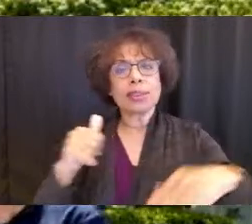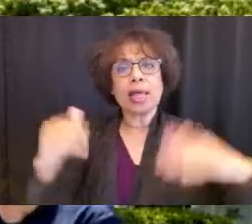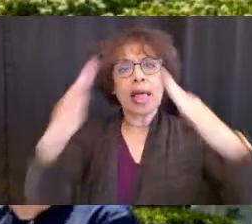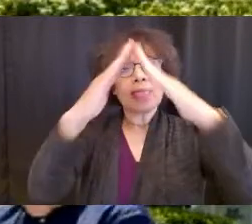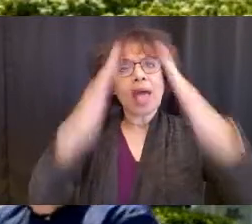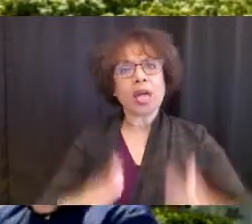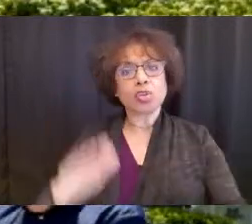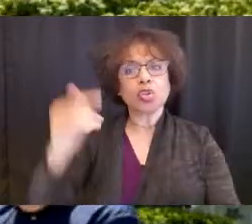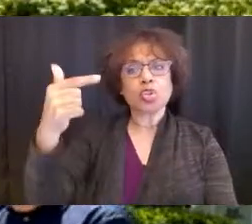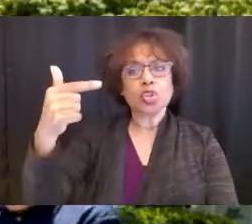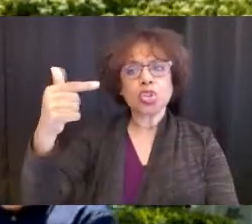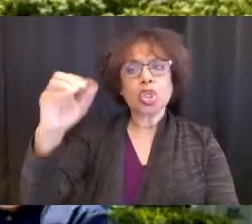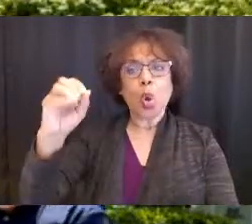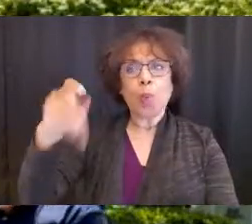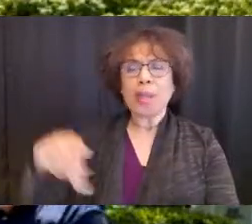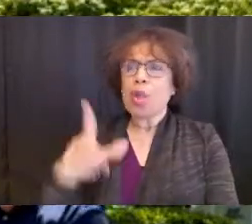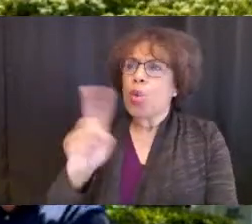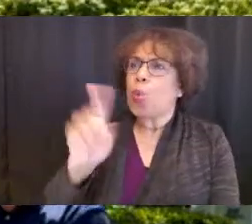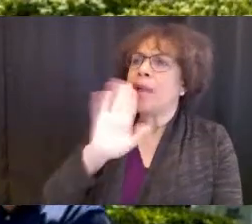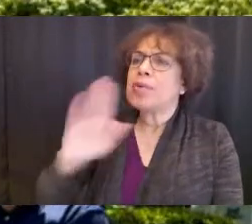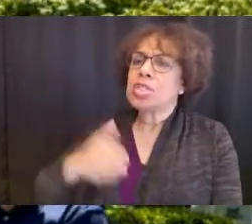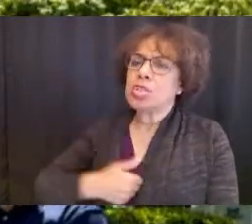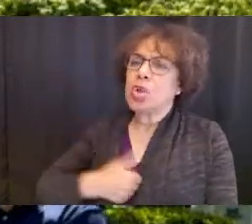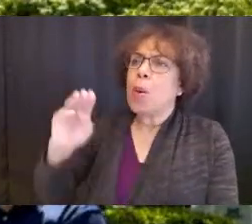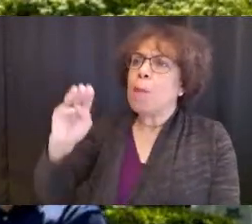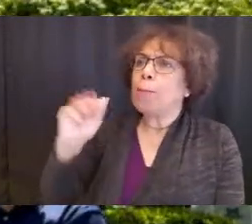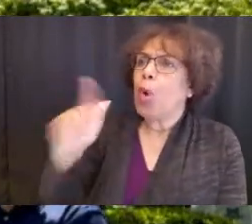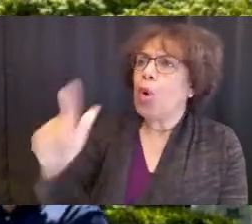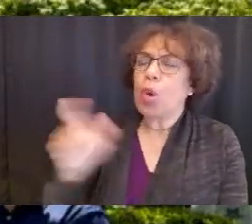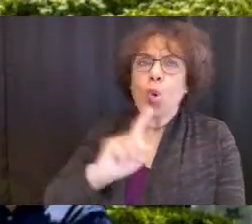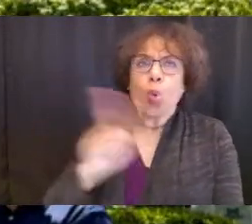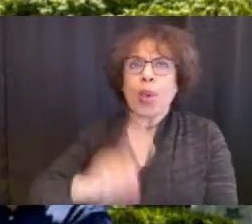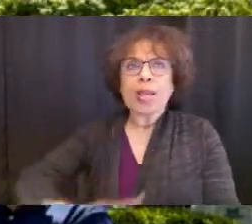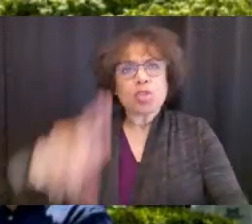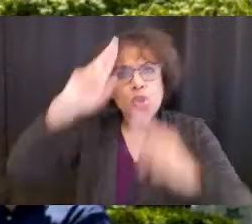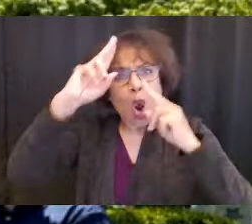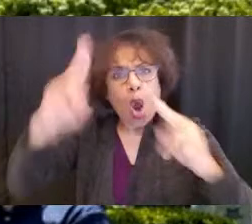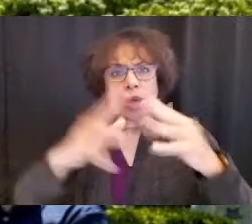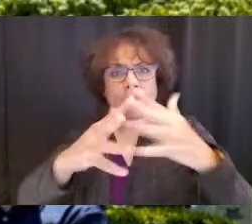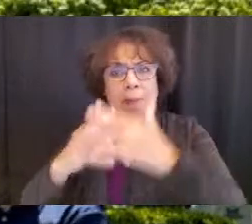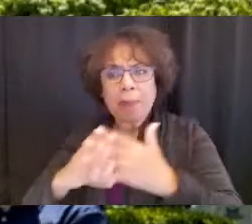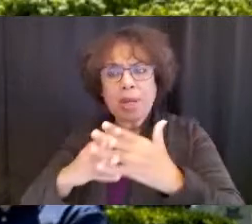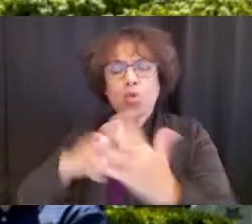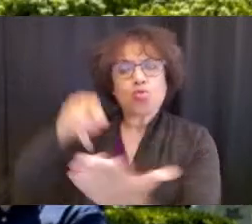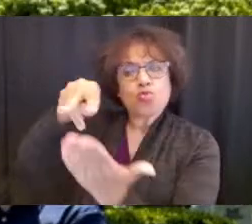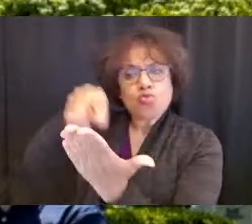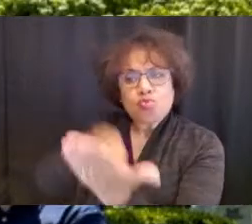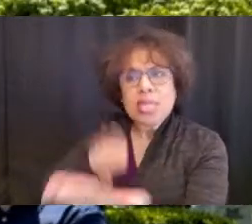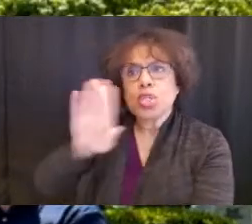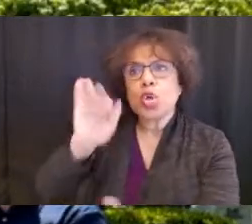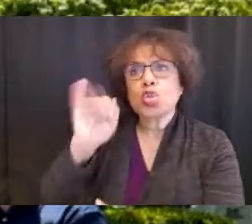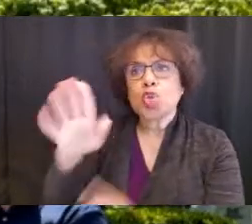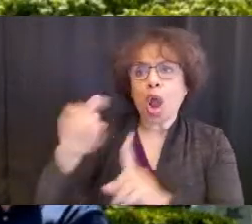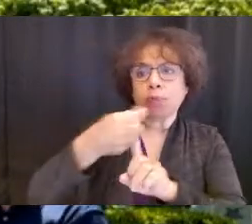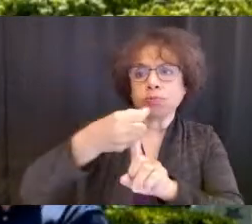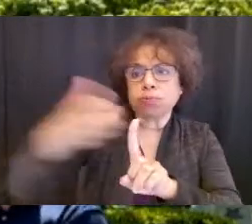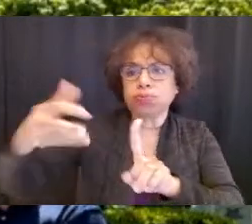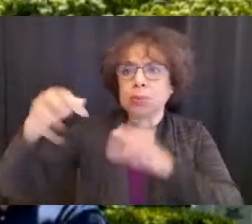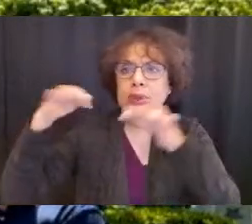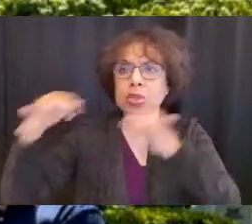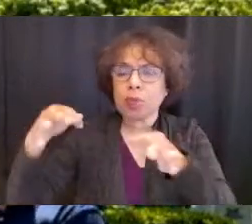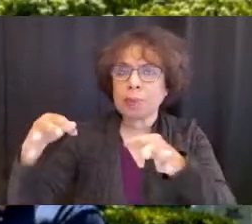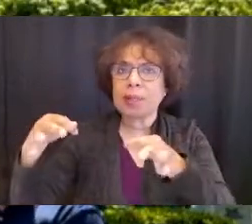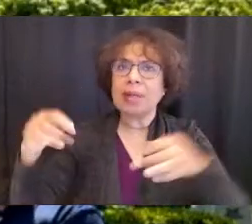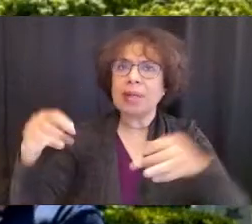to find their moral compass, find their patriotism, read their job description, and bring